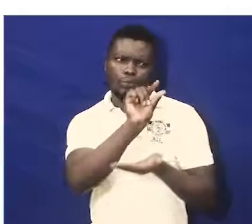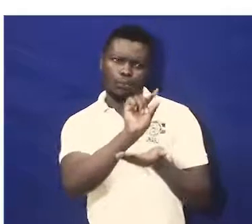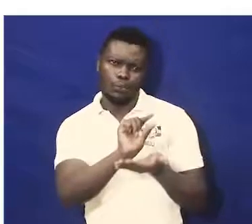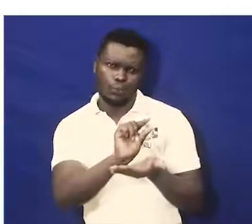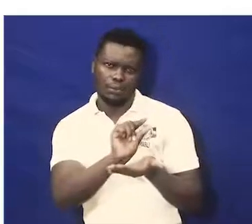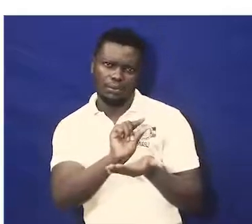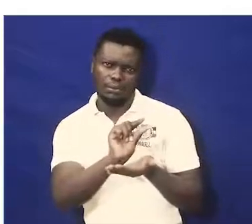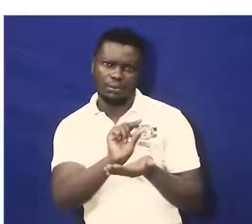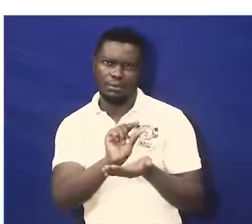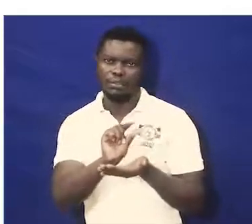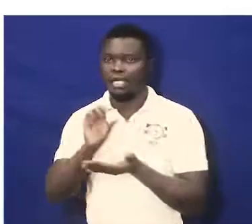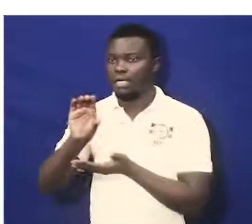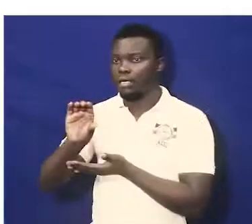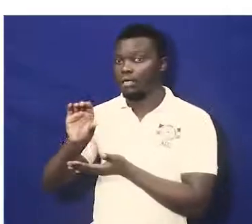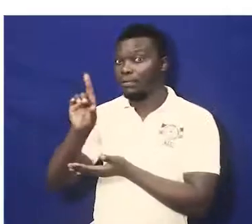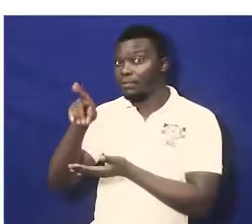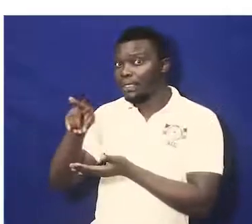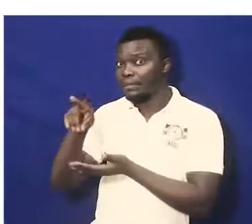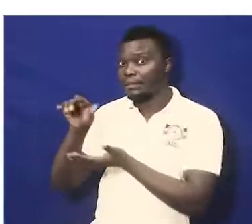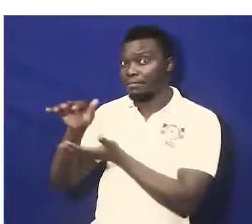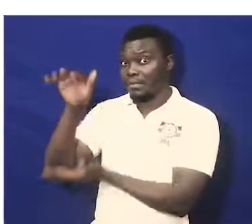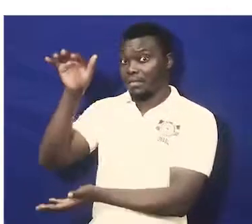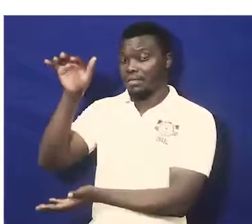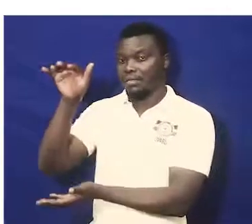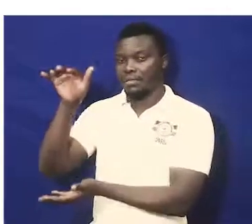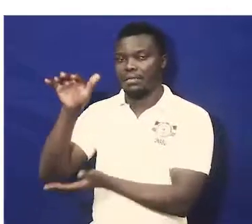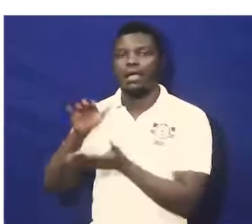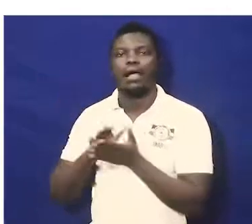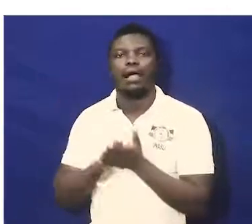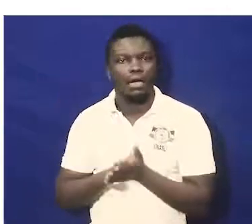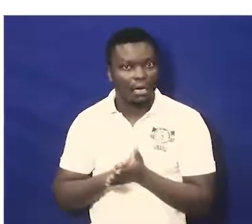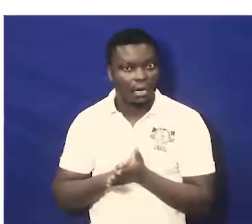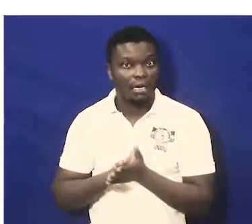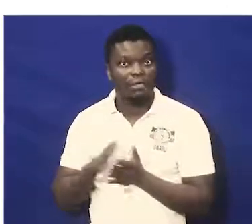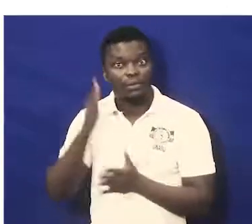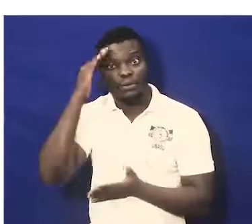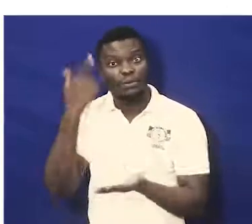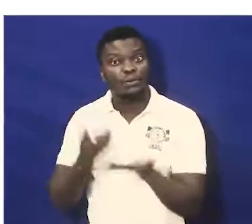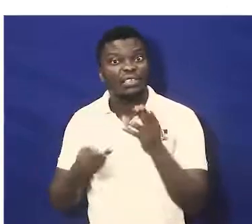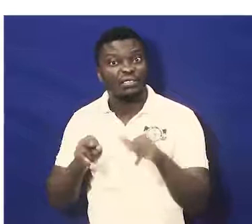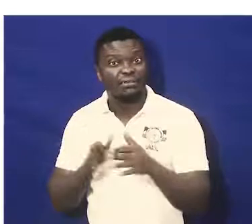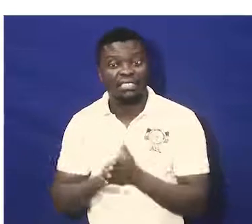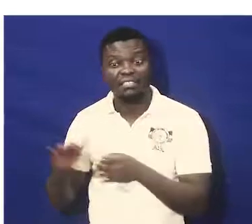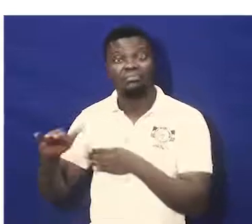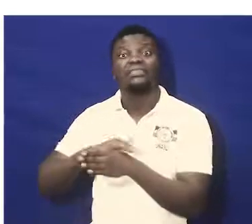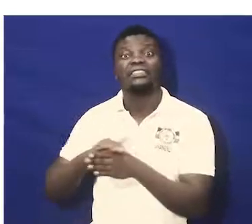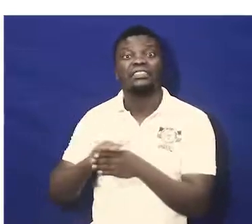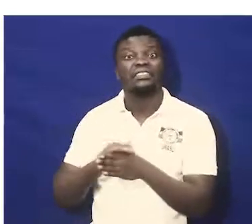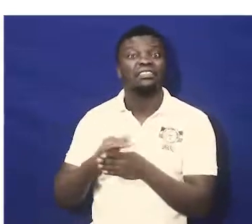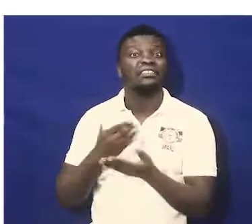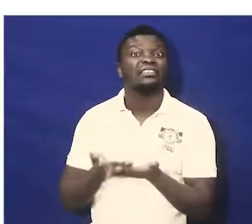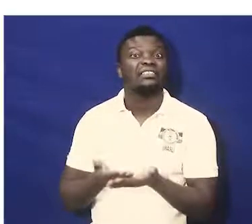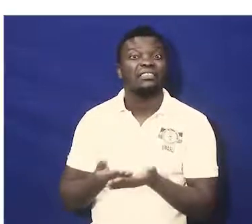cost price, then the business is making a loss.